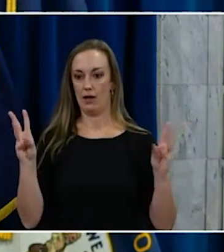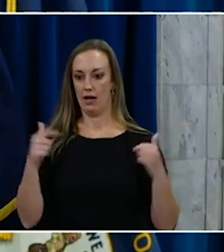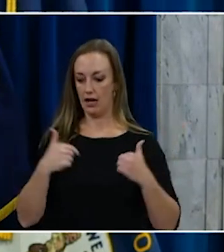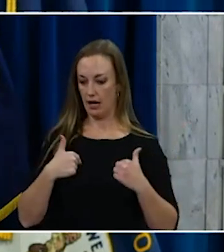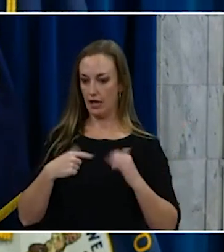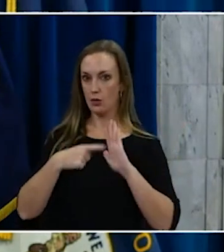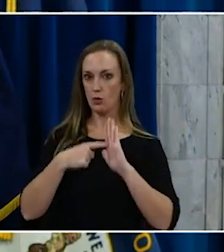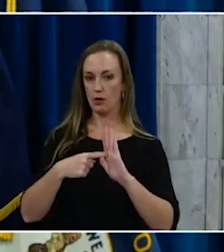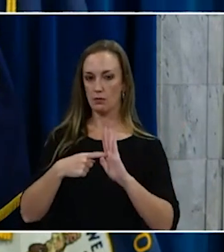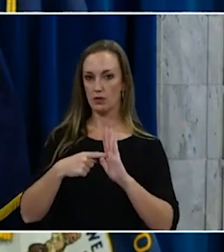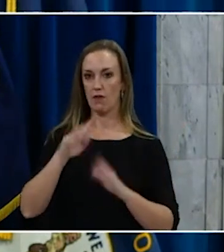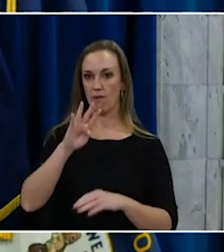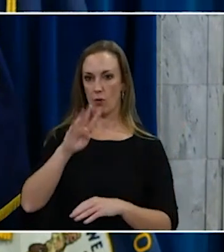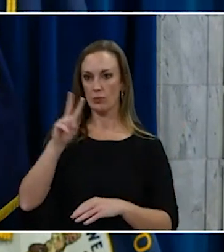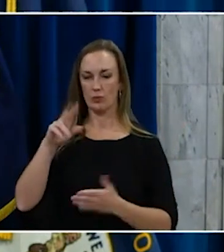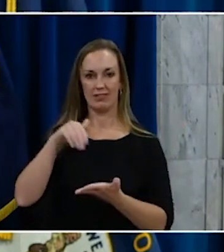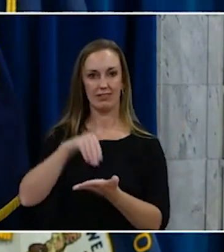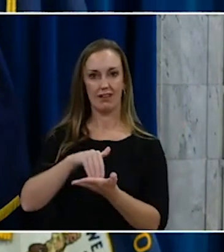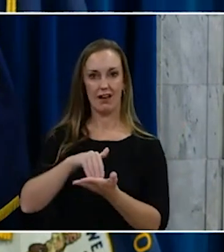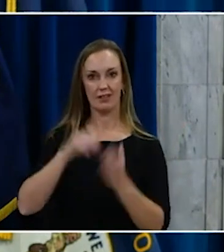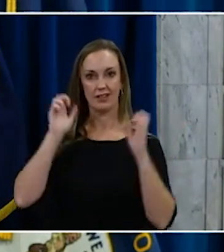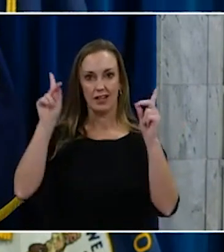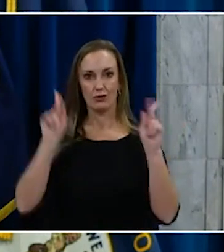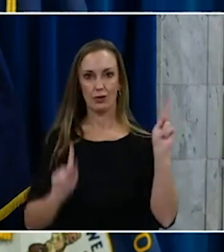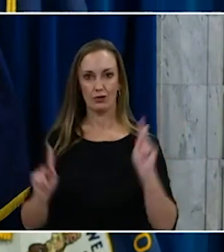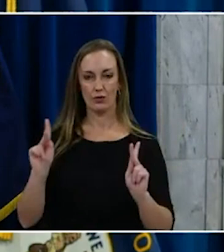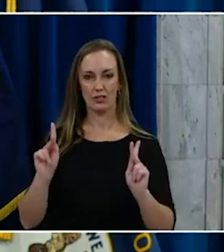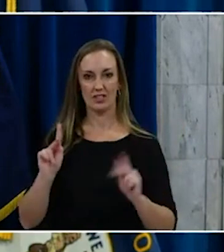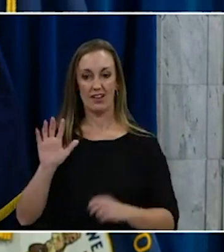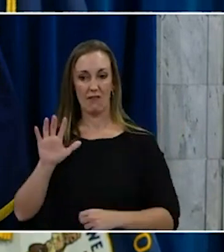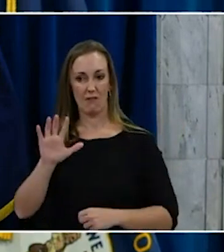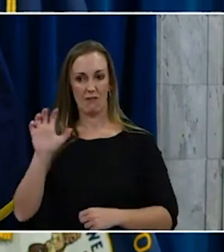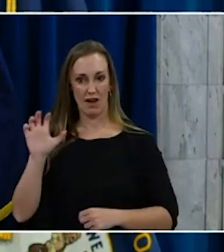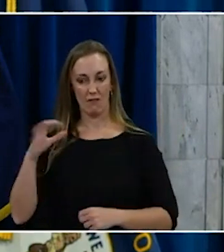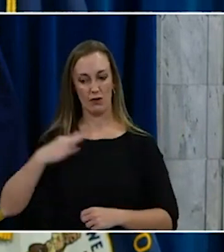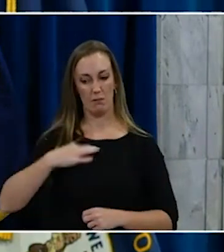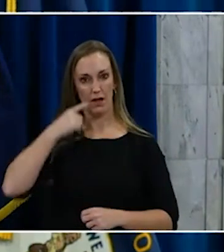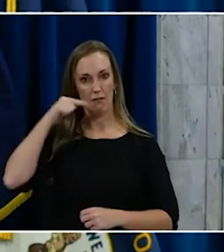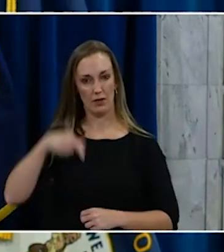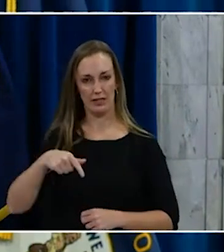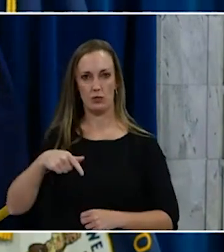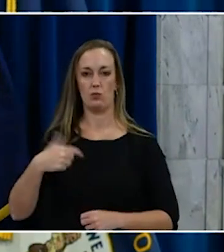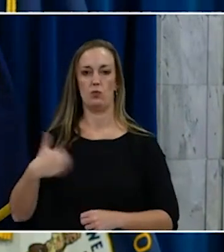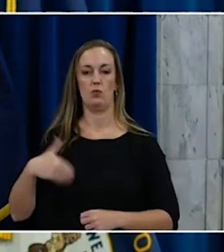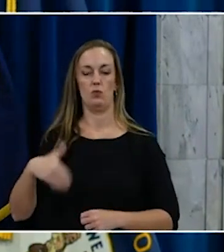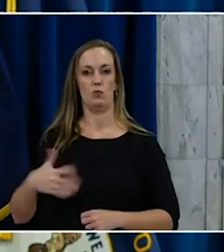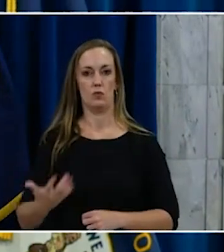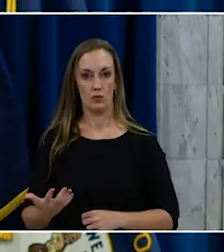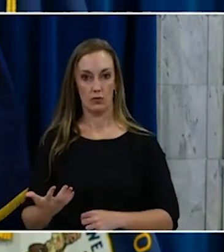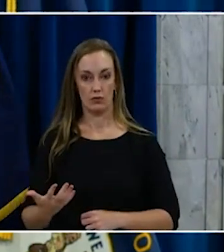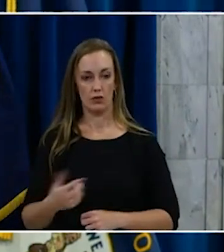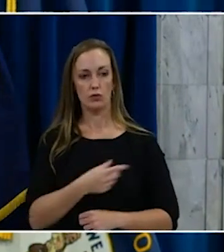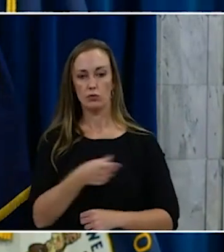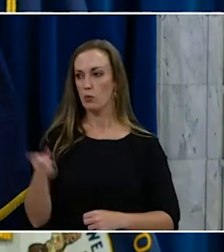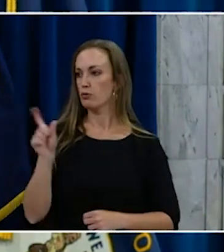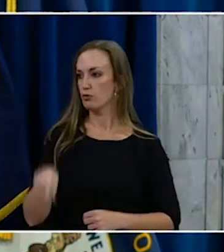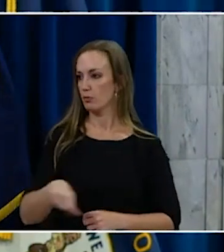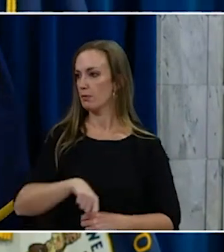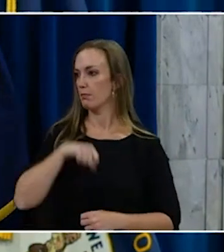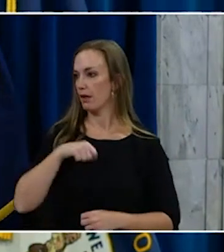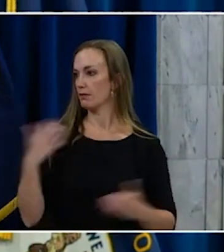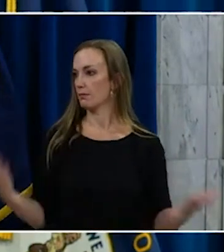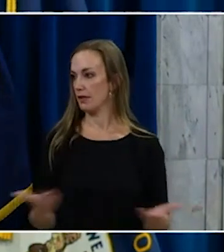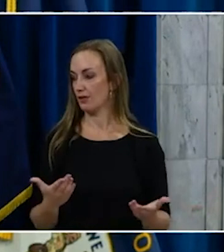represent 42,000 educators, 500 that applied for this. And you know what? You should be very proud to be